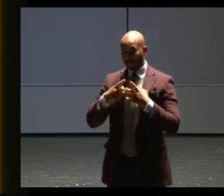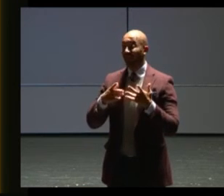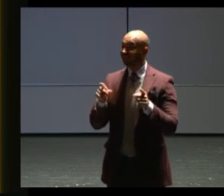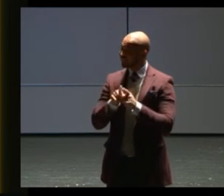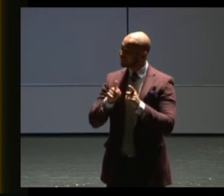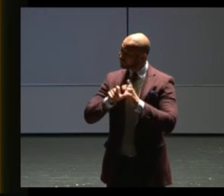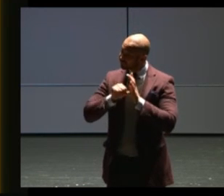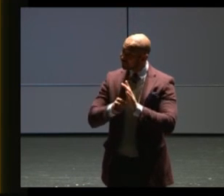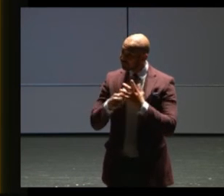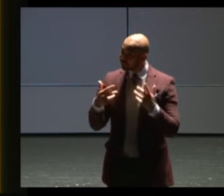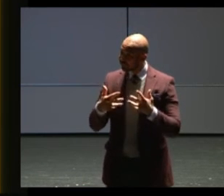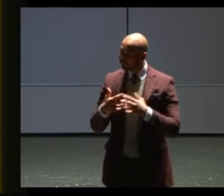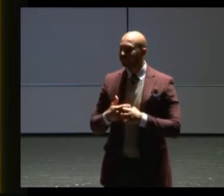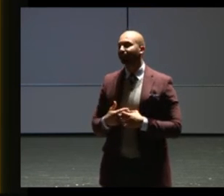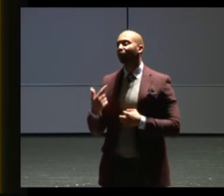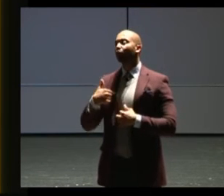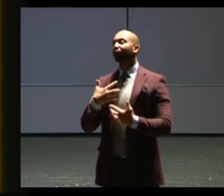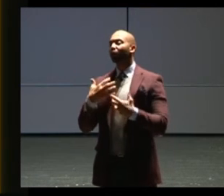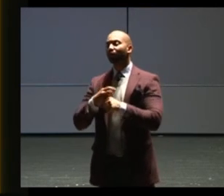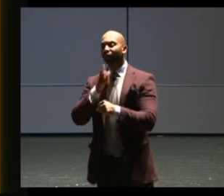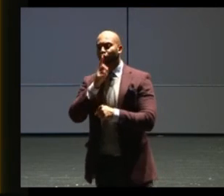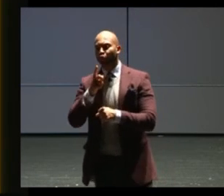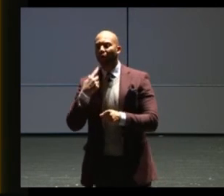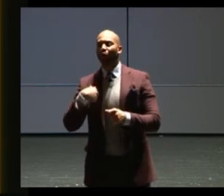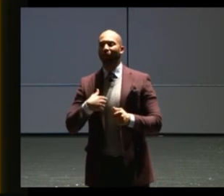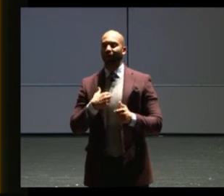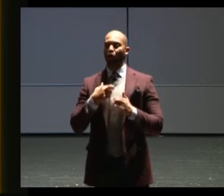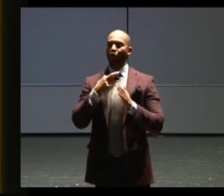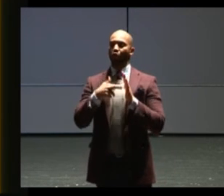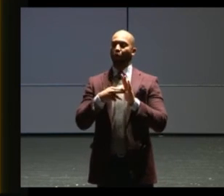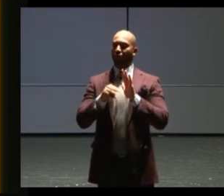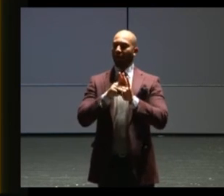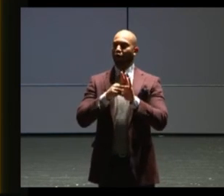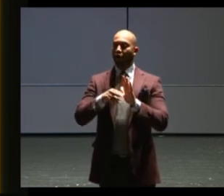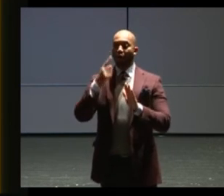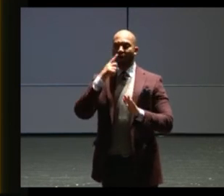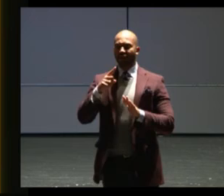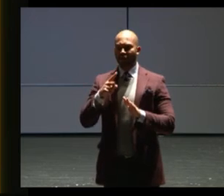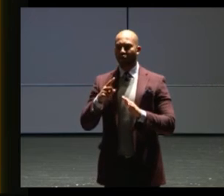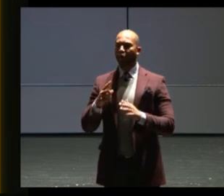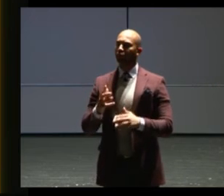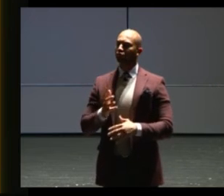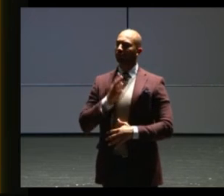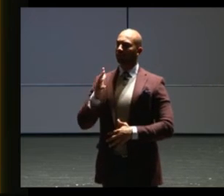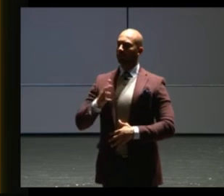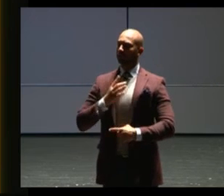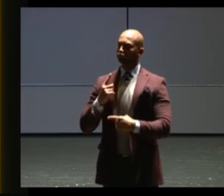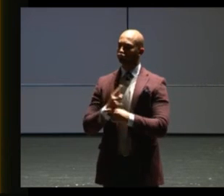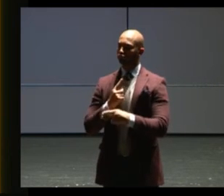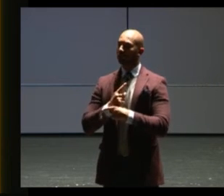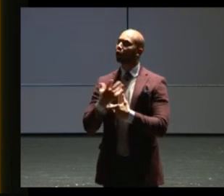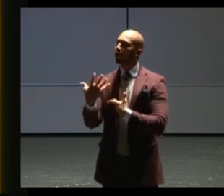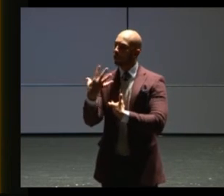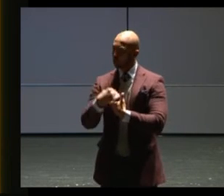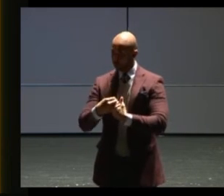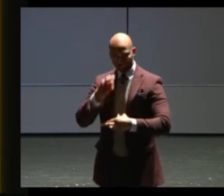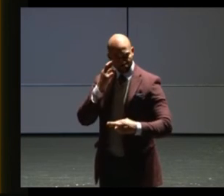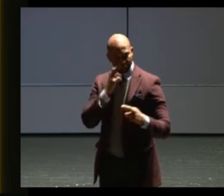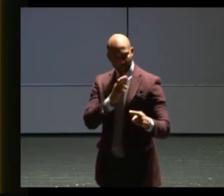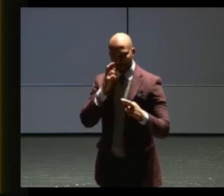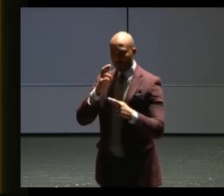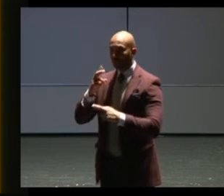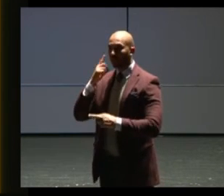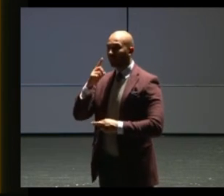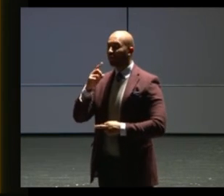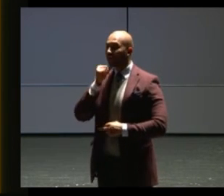that we're trying to be a campus role model for civility, for inclusion, for respect and welcoming of